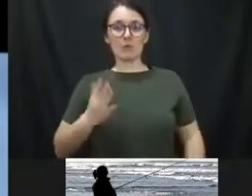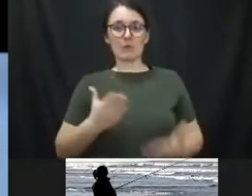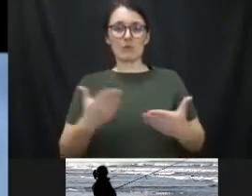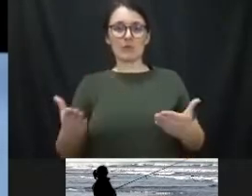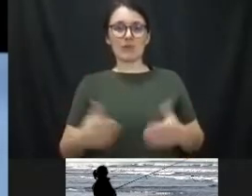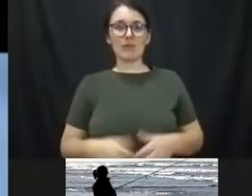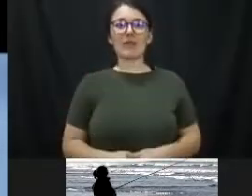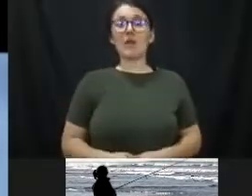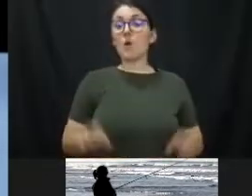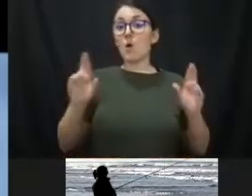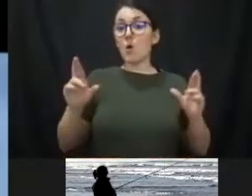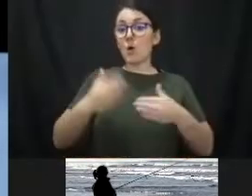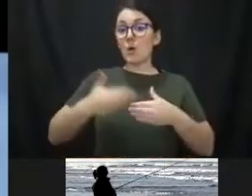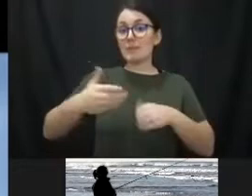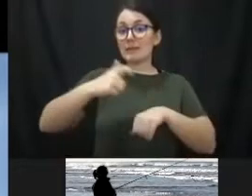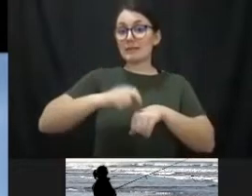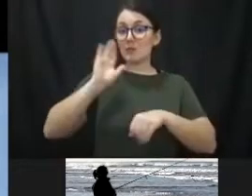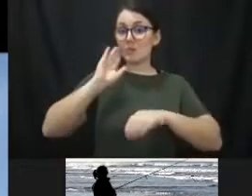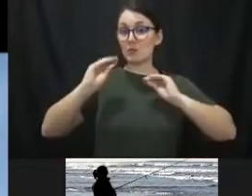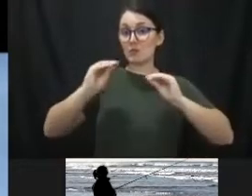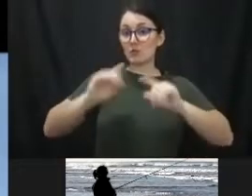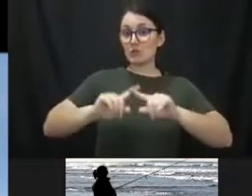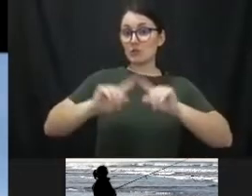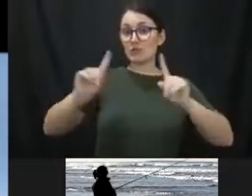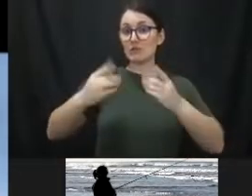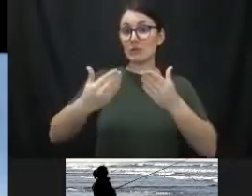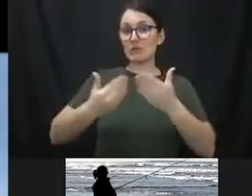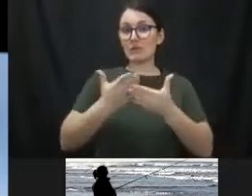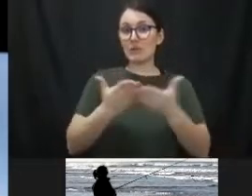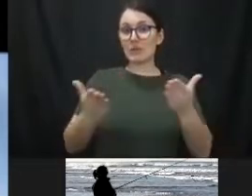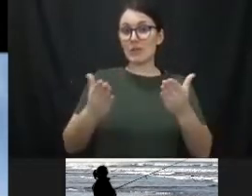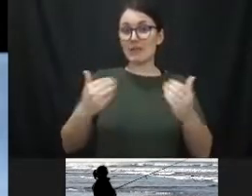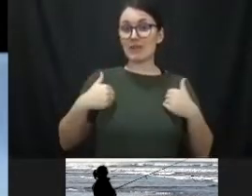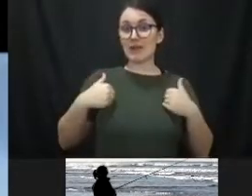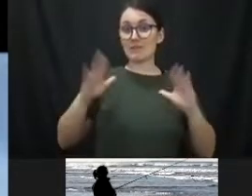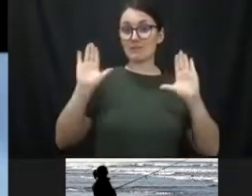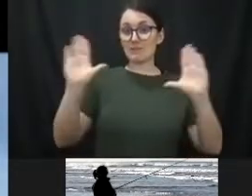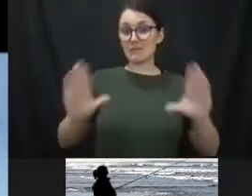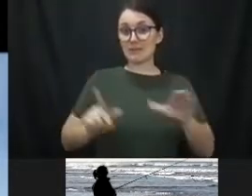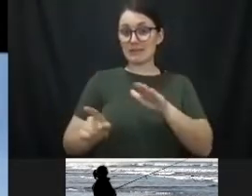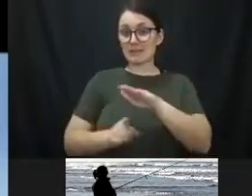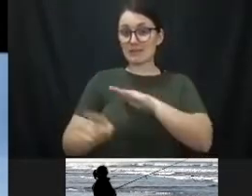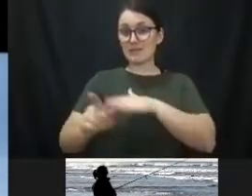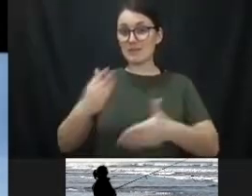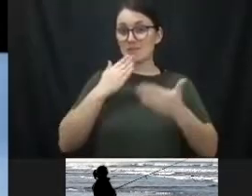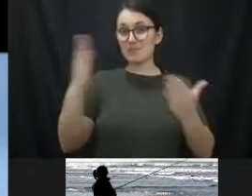stuff next time and see some other really cool adventures. Have fun. Thank you so much.